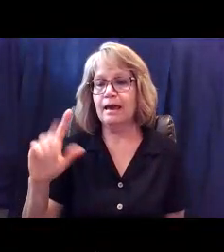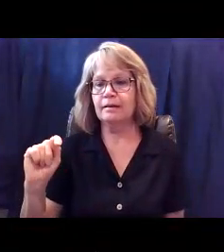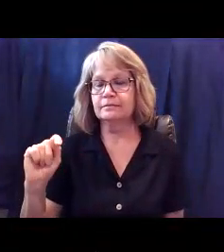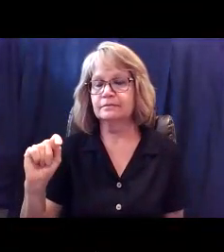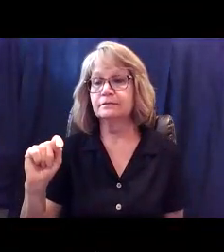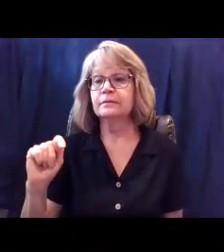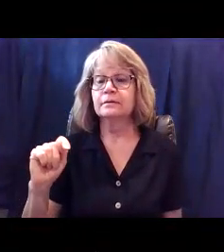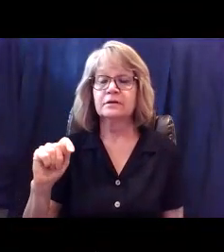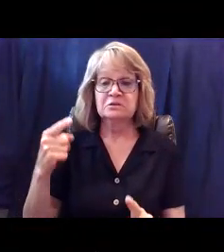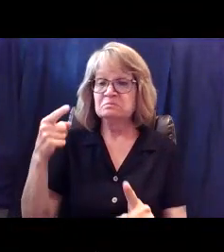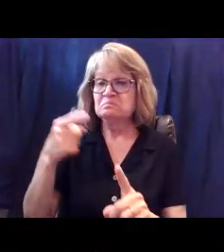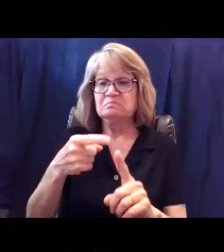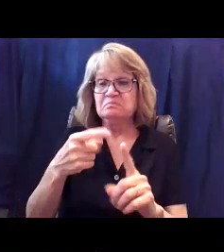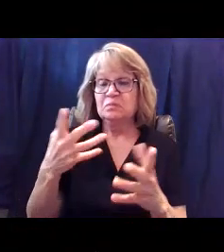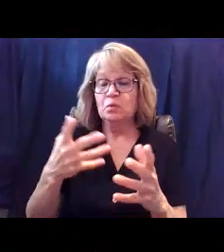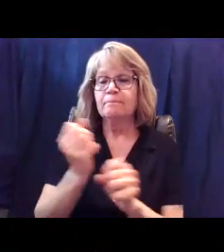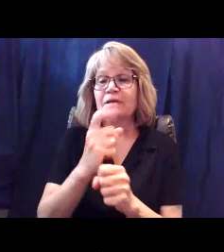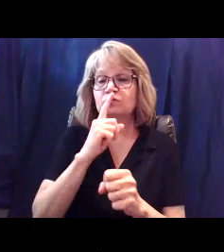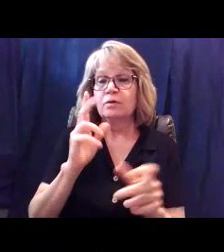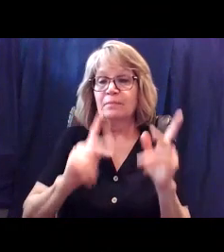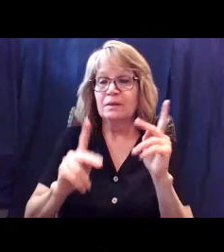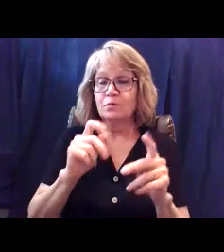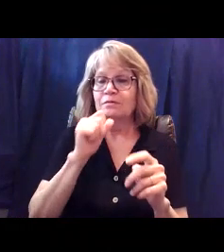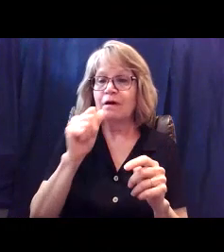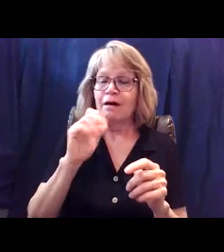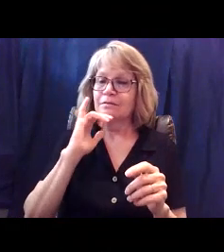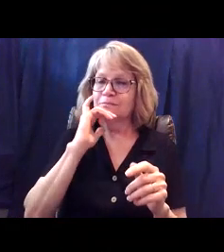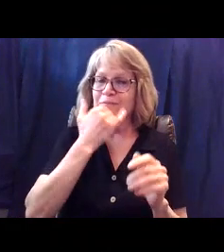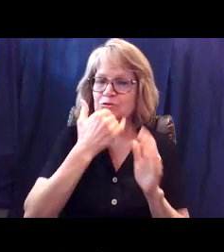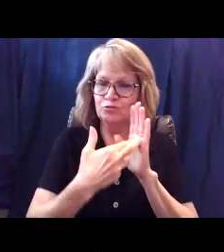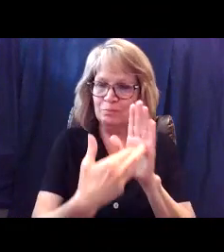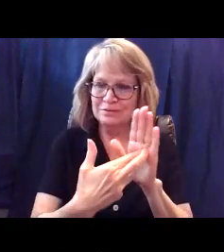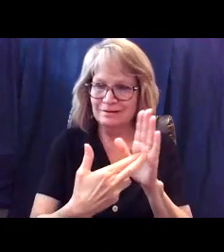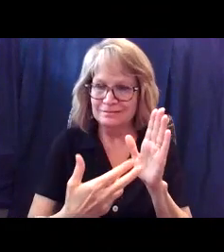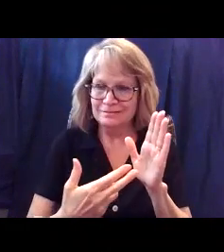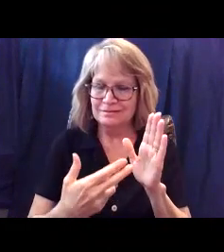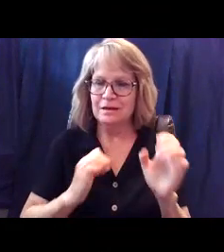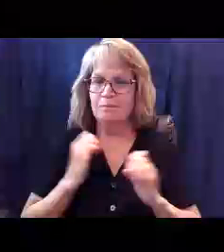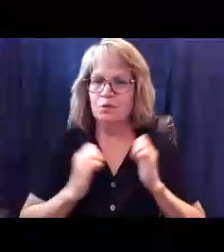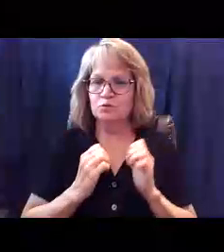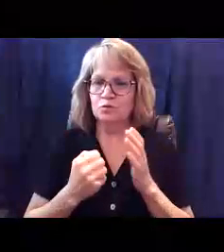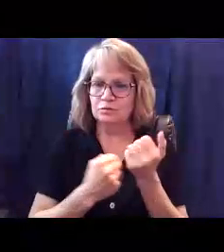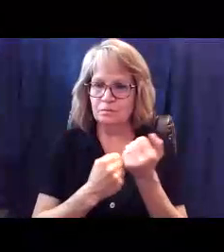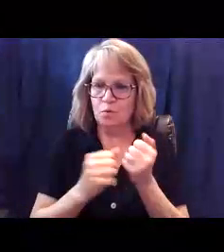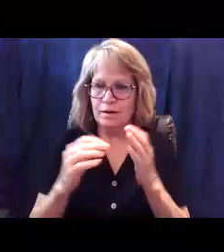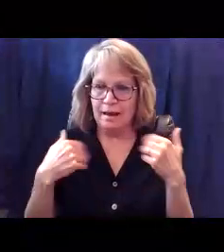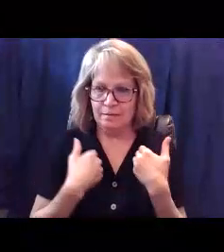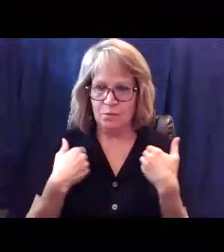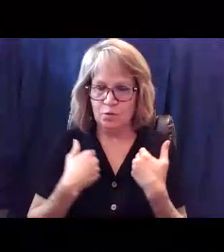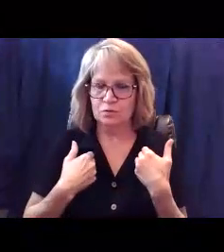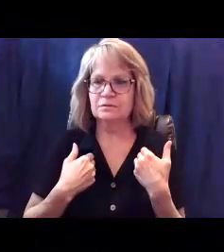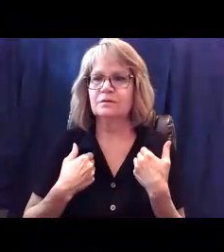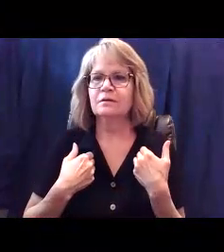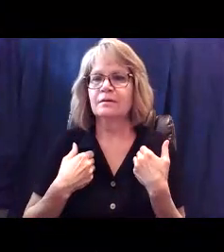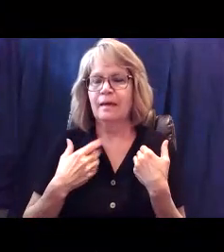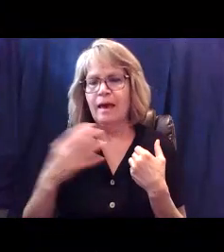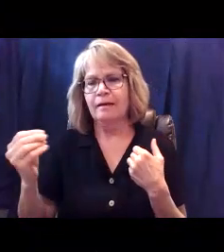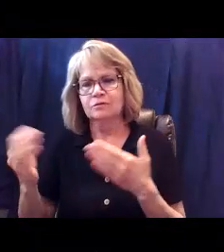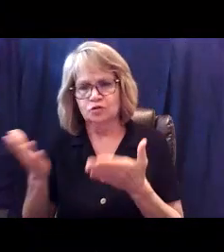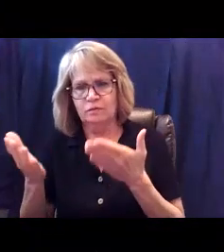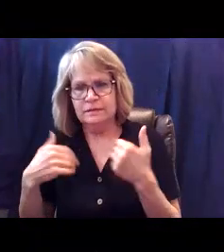making sure that folks are not misrepresenting emotional support animals, as well as service